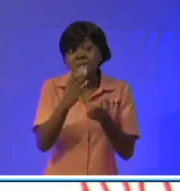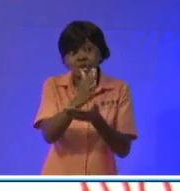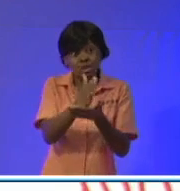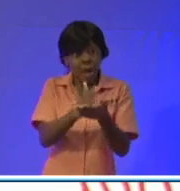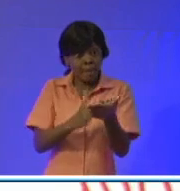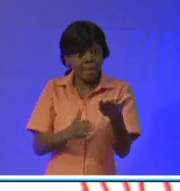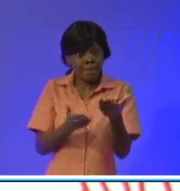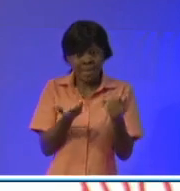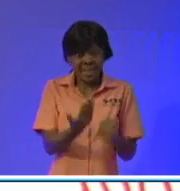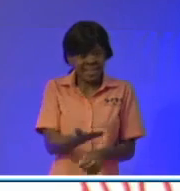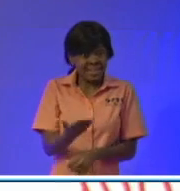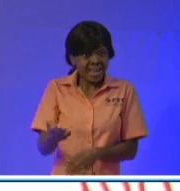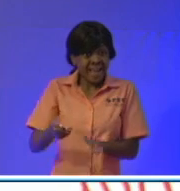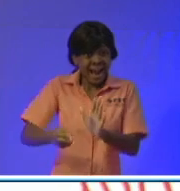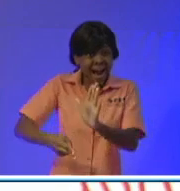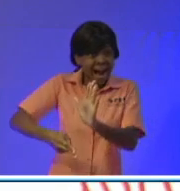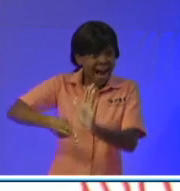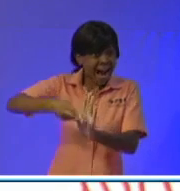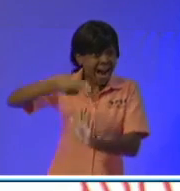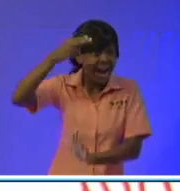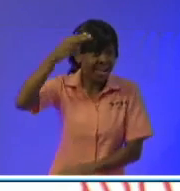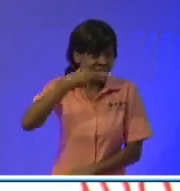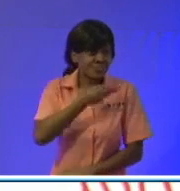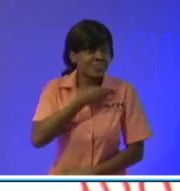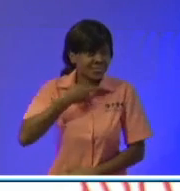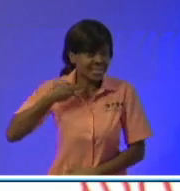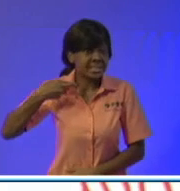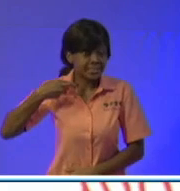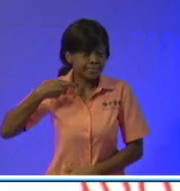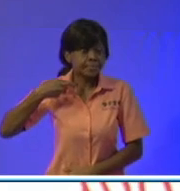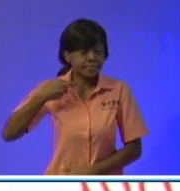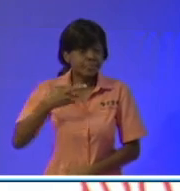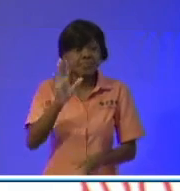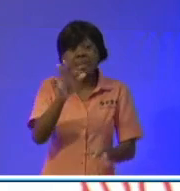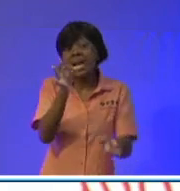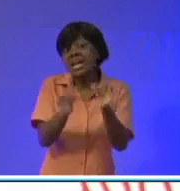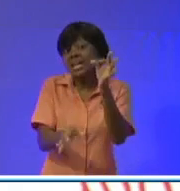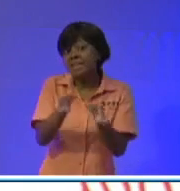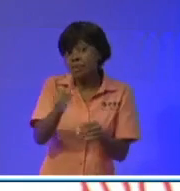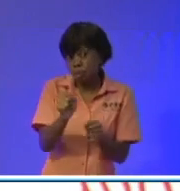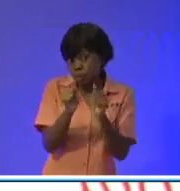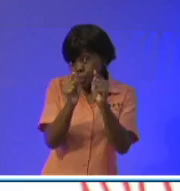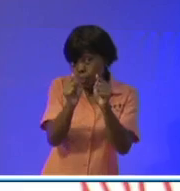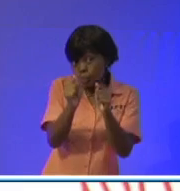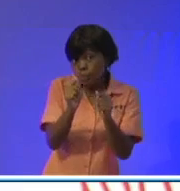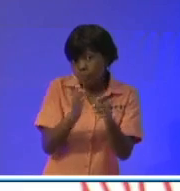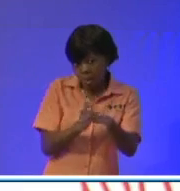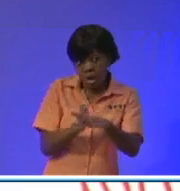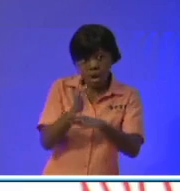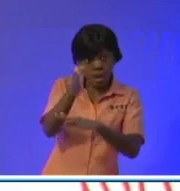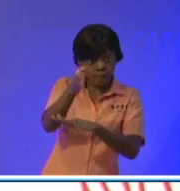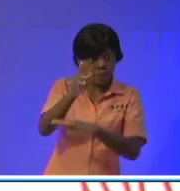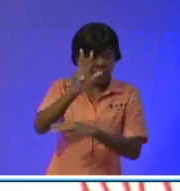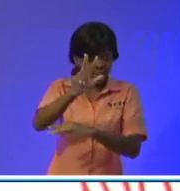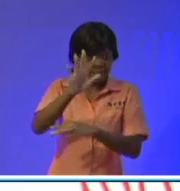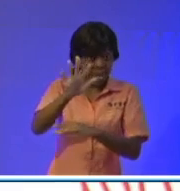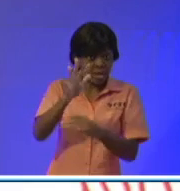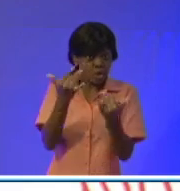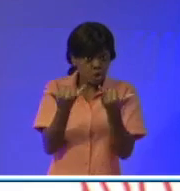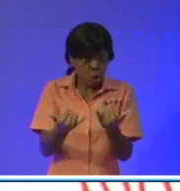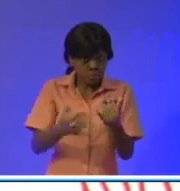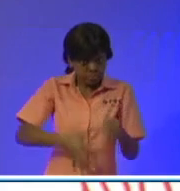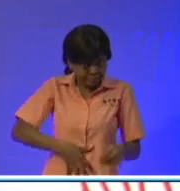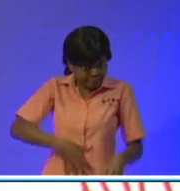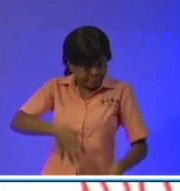of pregnancy, if you are older for pregnancy, we consider above the age of 35, if you are obese, patients with